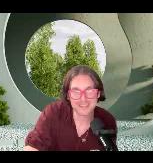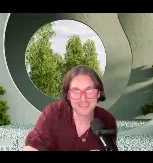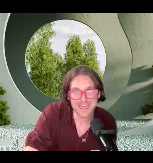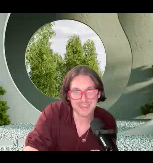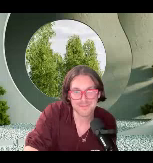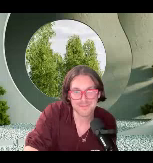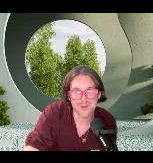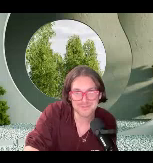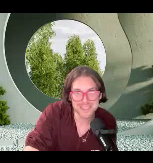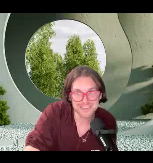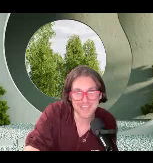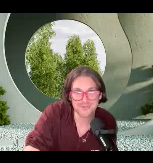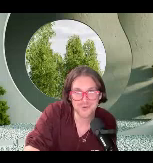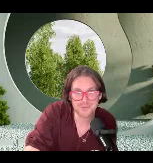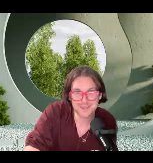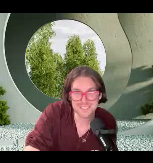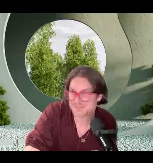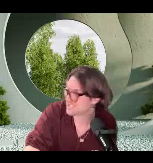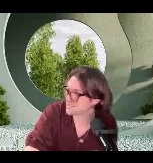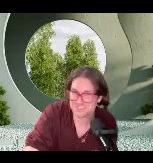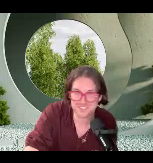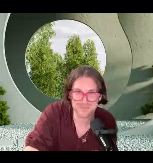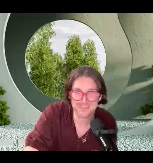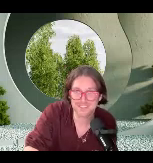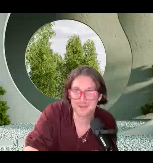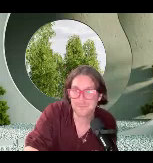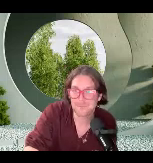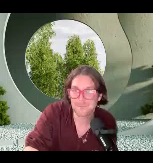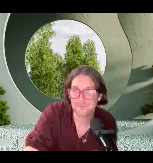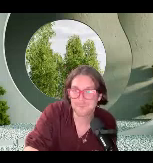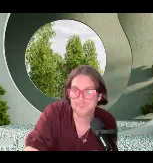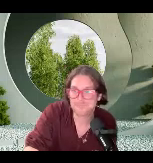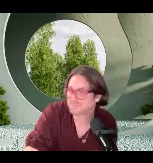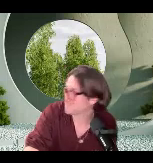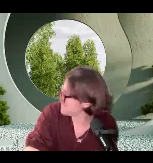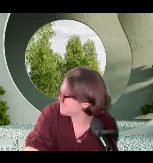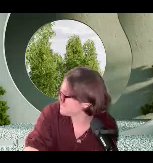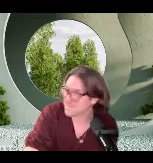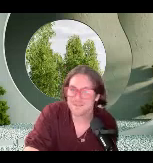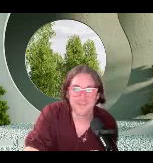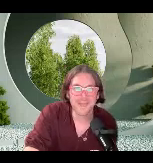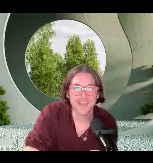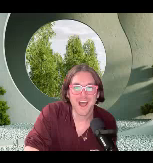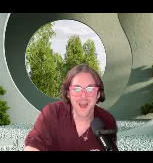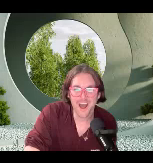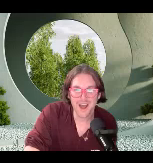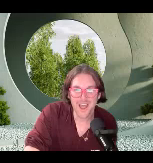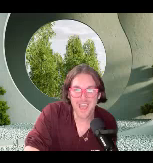talk about why that's not the best thing for printed materials in just a bit.